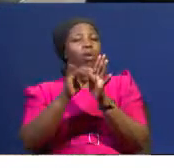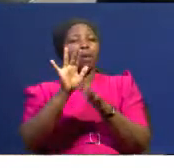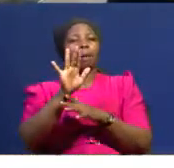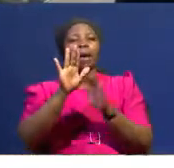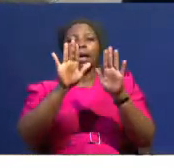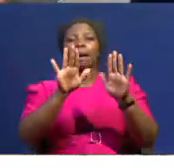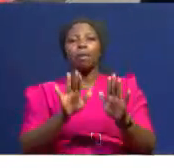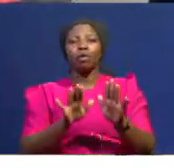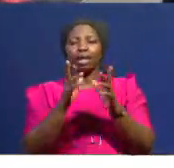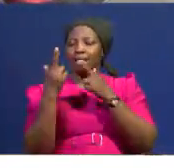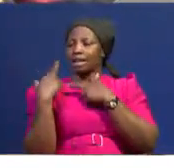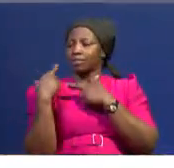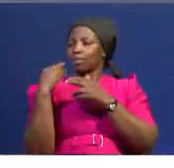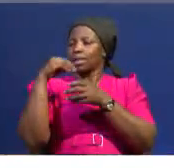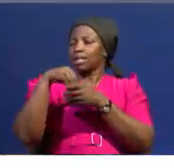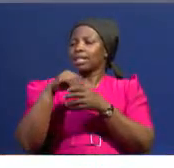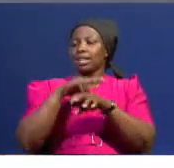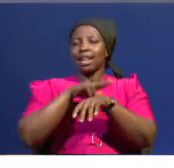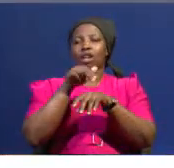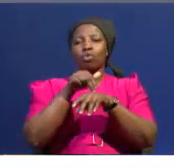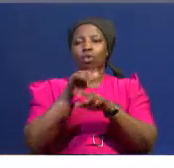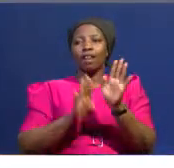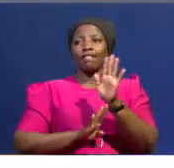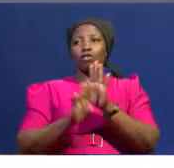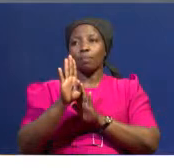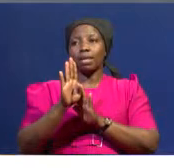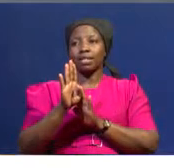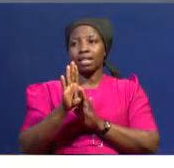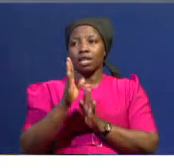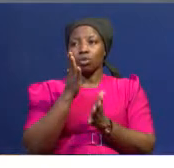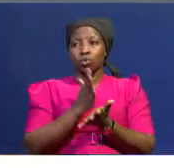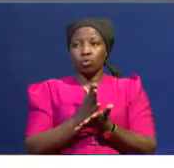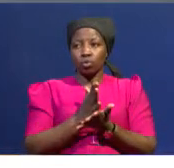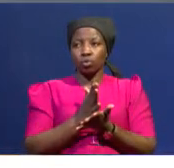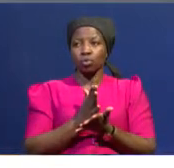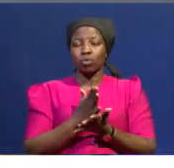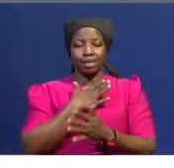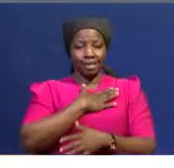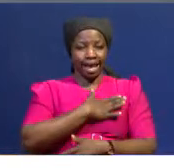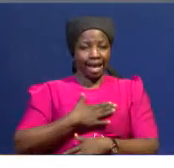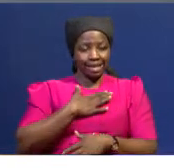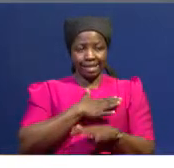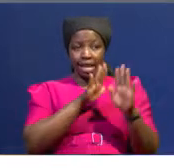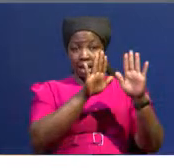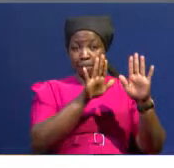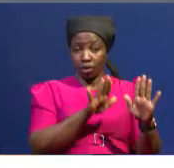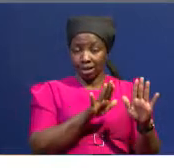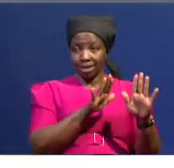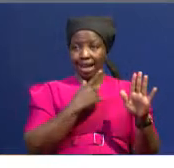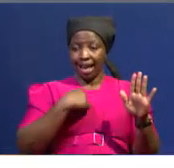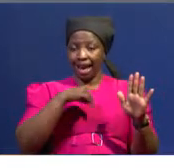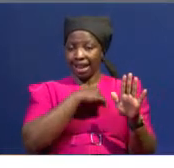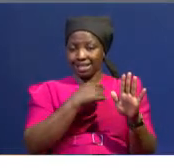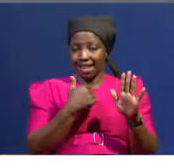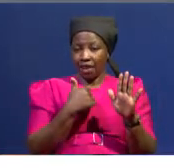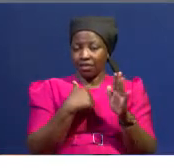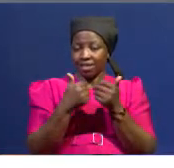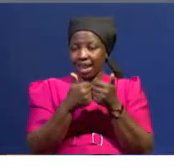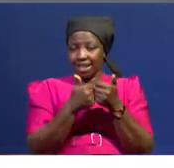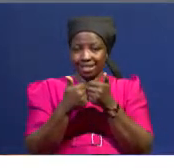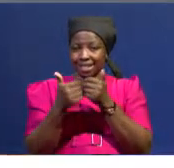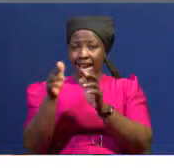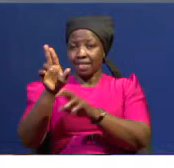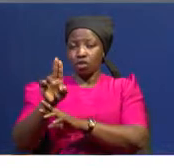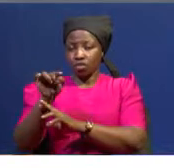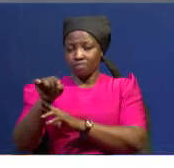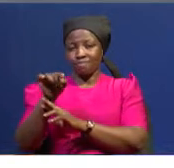in national development. Despite the significance of science, we still face challenges in uptake,